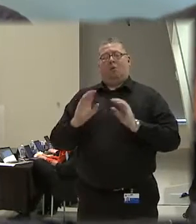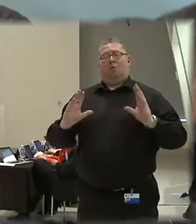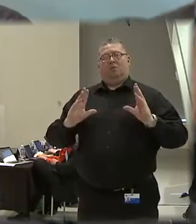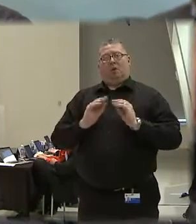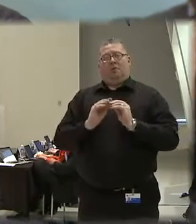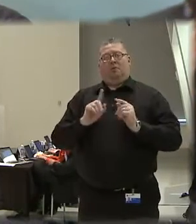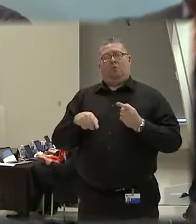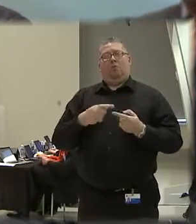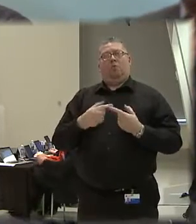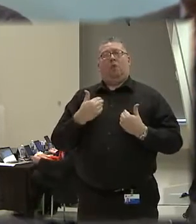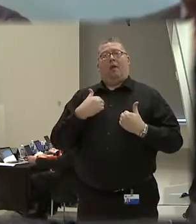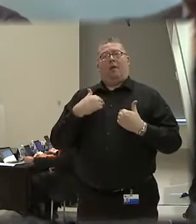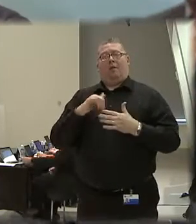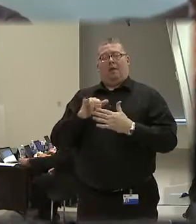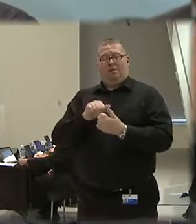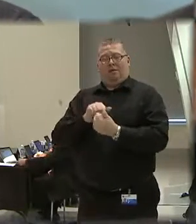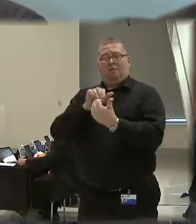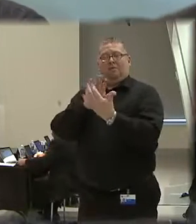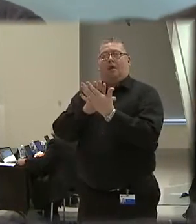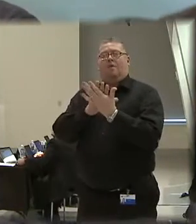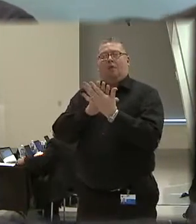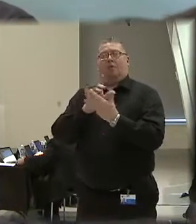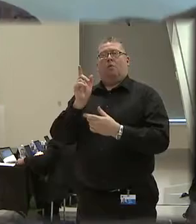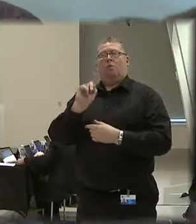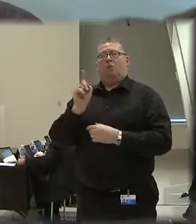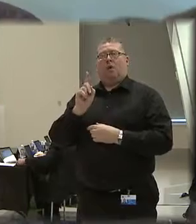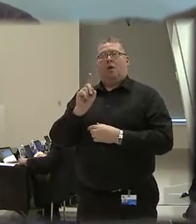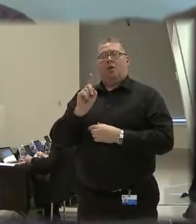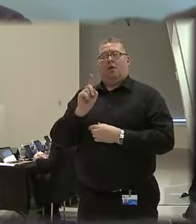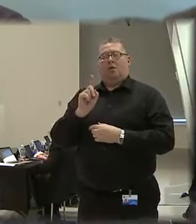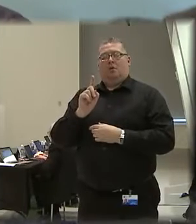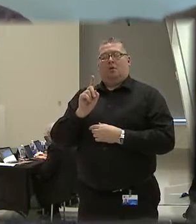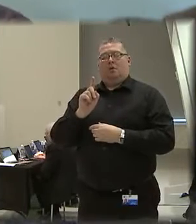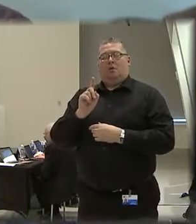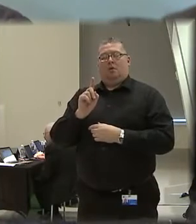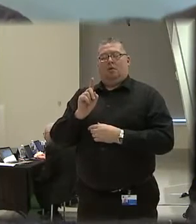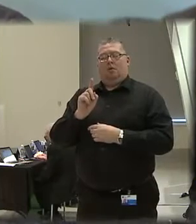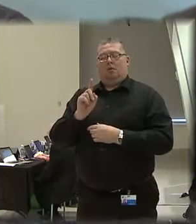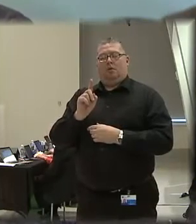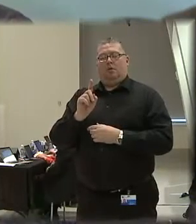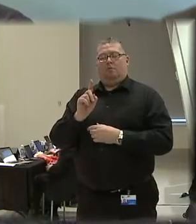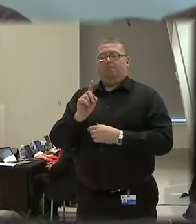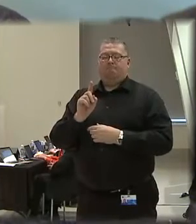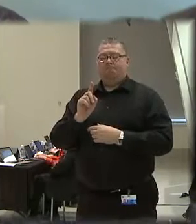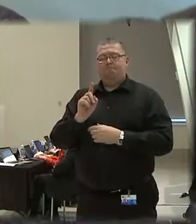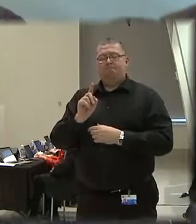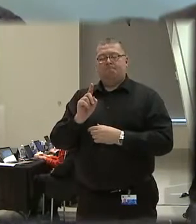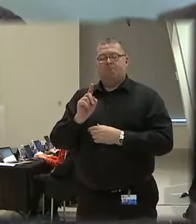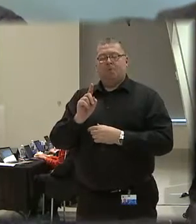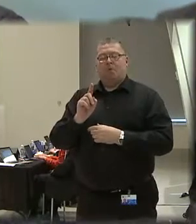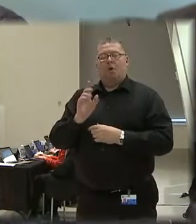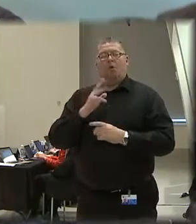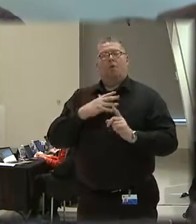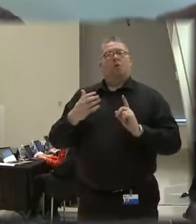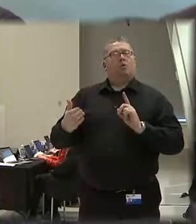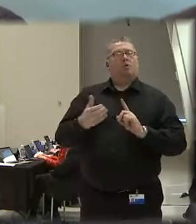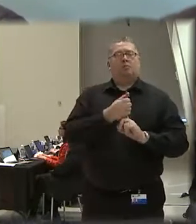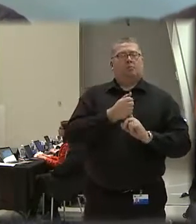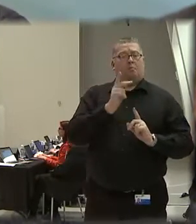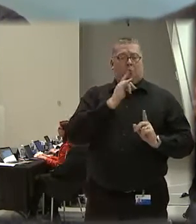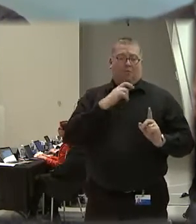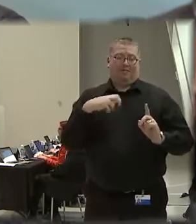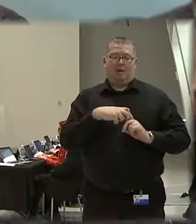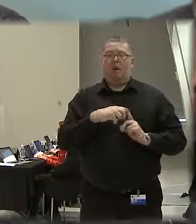got into the confrontation where our lines got attacked by, I'm not going to call them protesters because they weren't, they